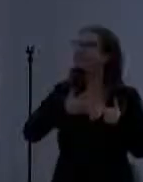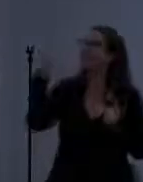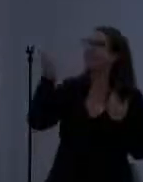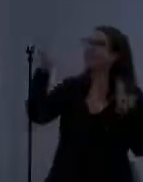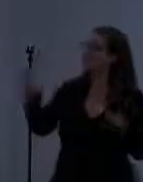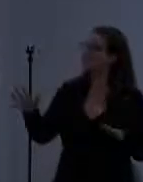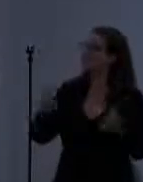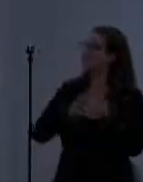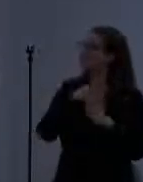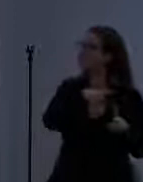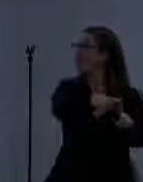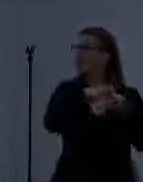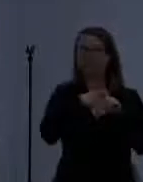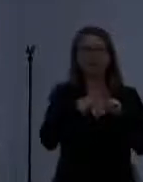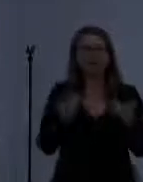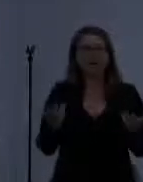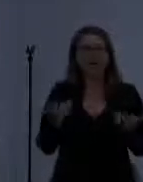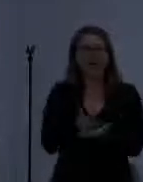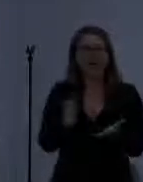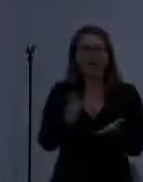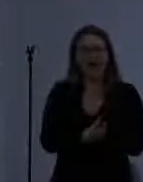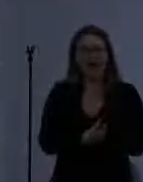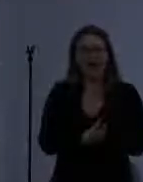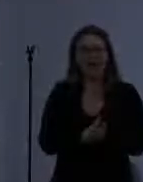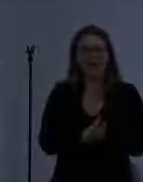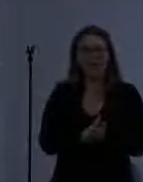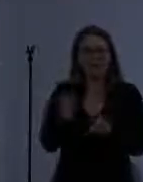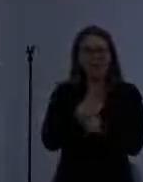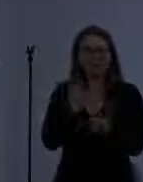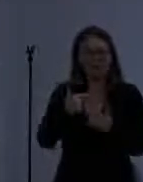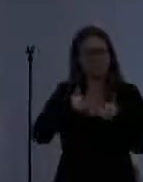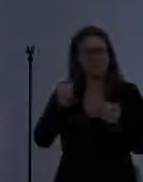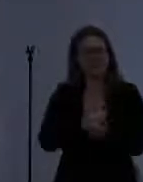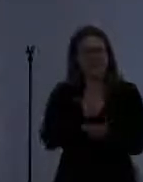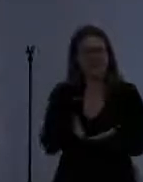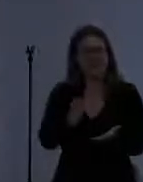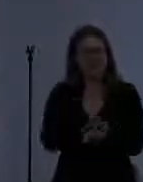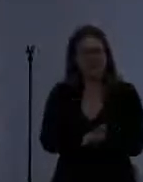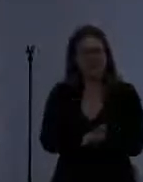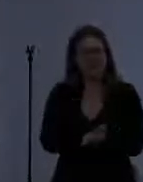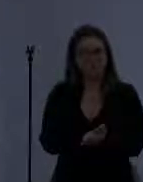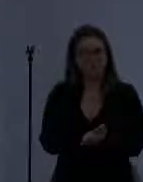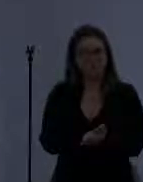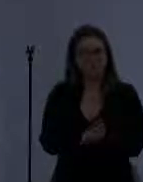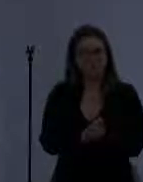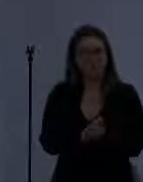that that is taken in good faith and there's actually some kind of,